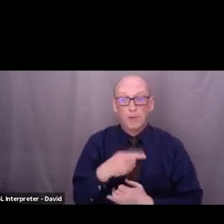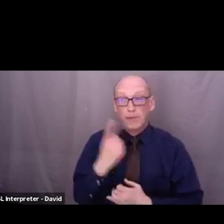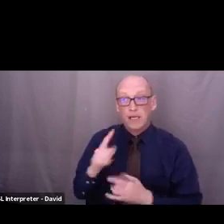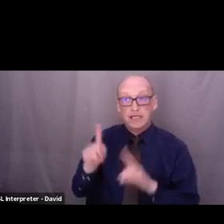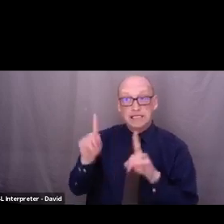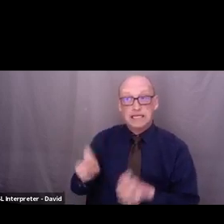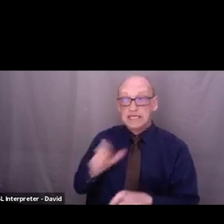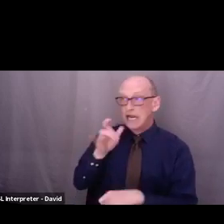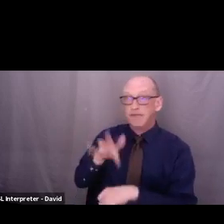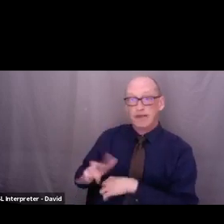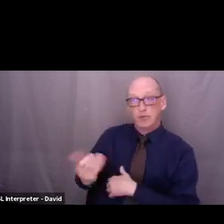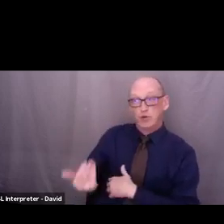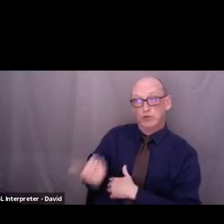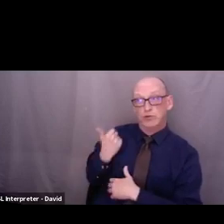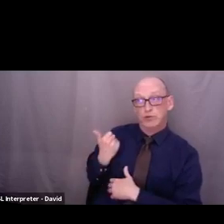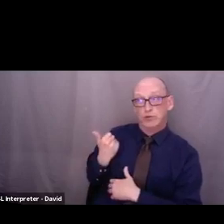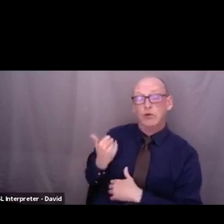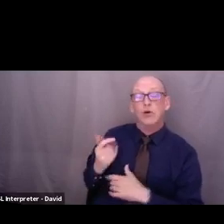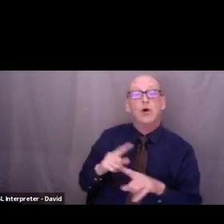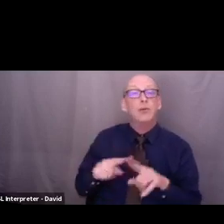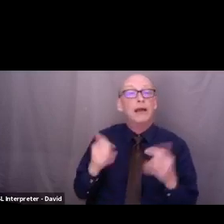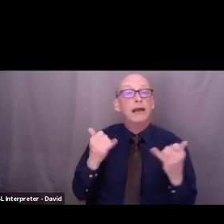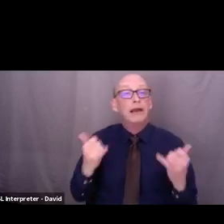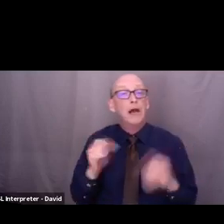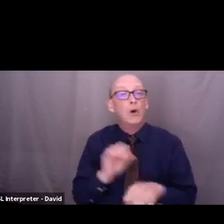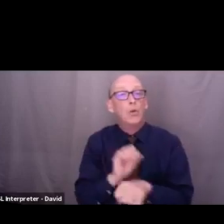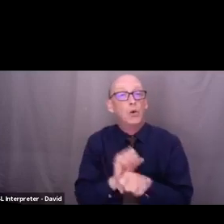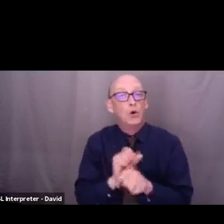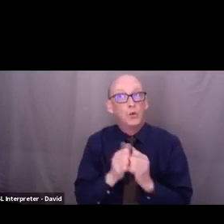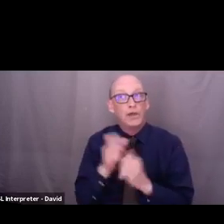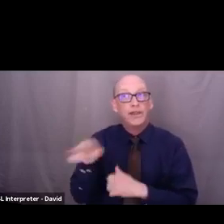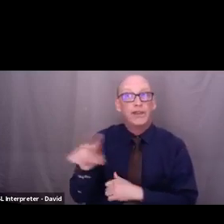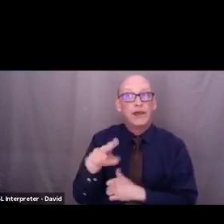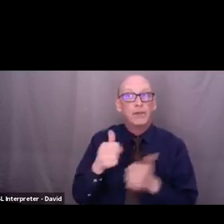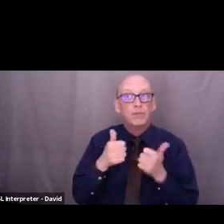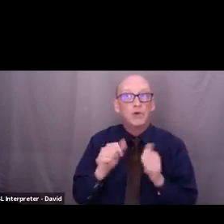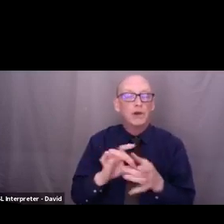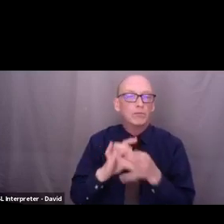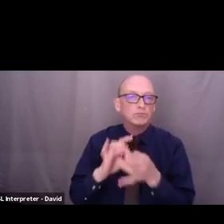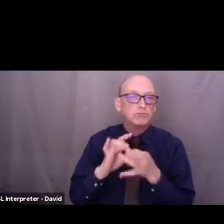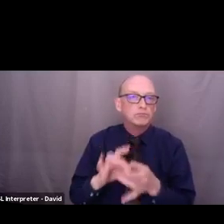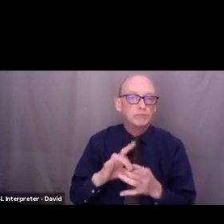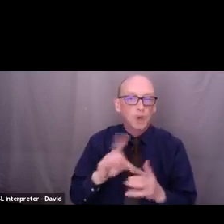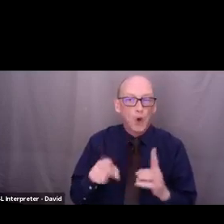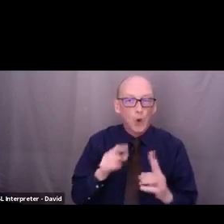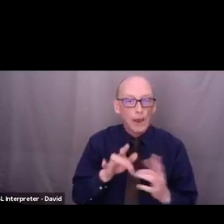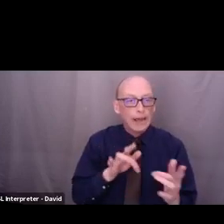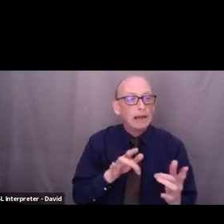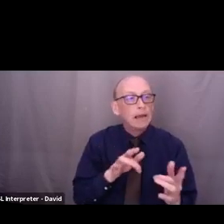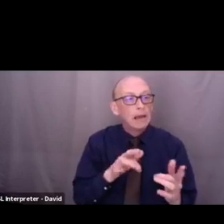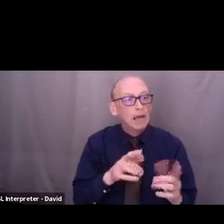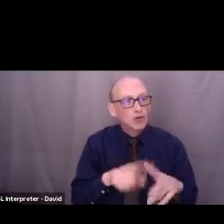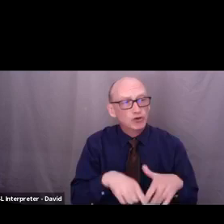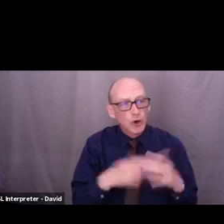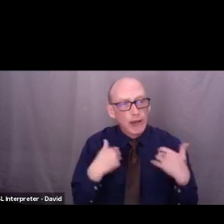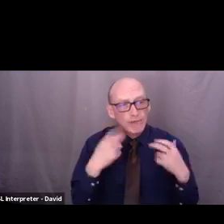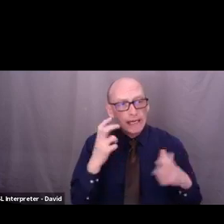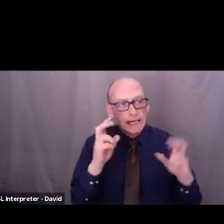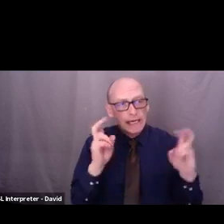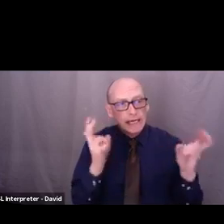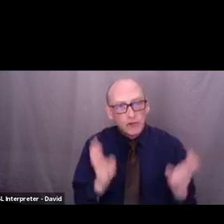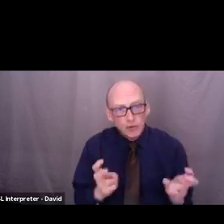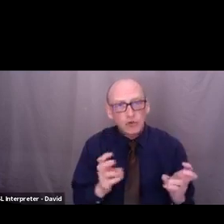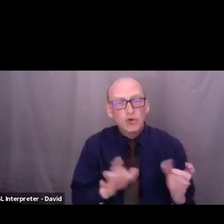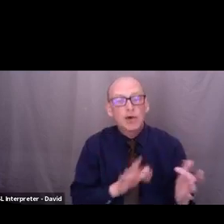there. But again, working with them, and it's all about relationships, trying to contact them immediately when they start having issues. And when I mean issues, I even